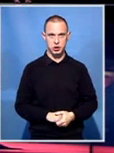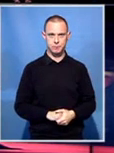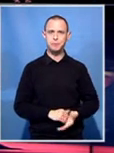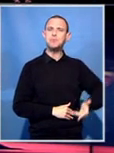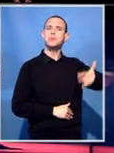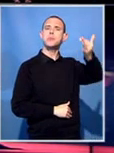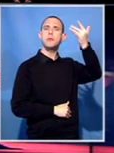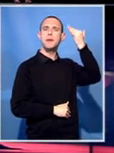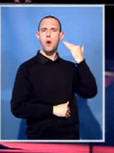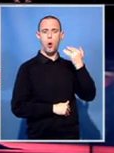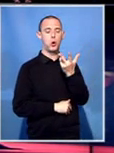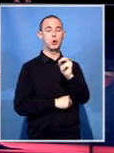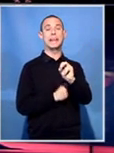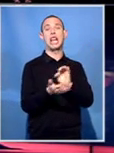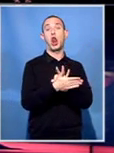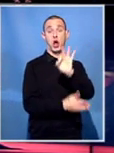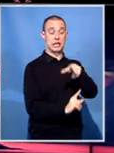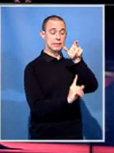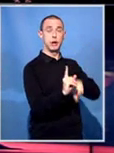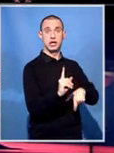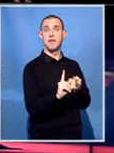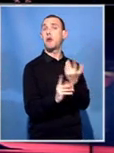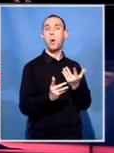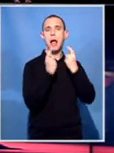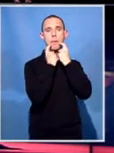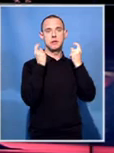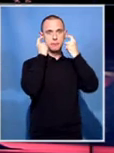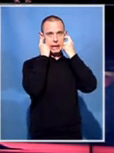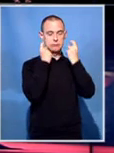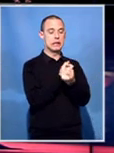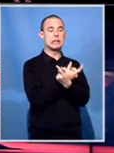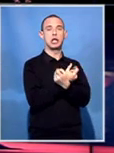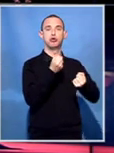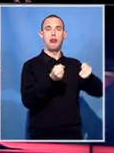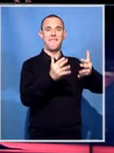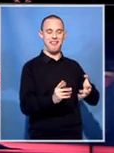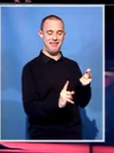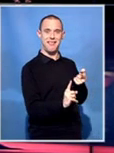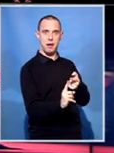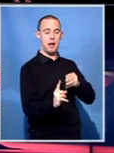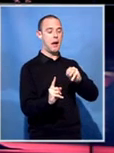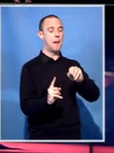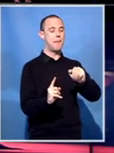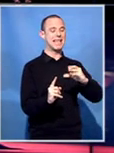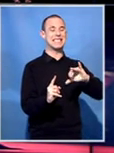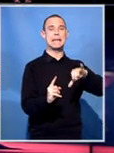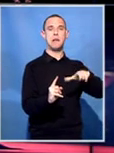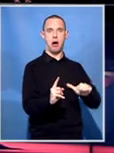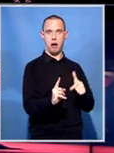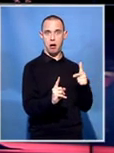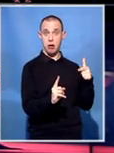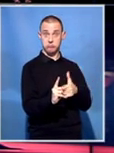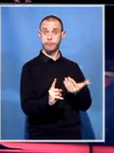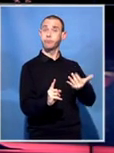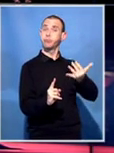In the death of Mozambican taxi driver Mido Macia, say it was an accident. They claim they were not aware that the handcuffed man was being dragged